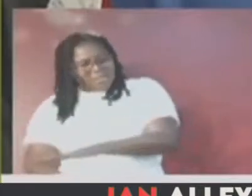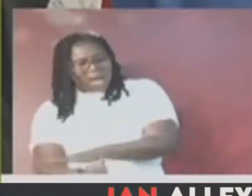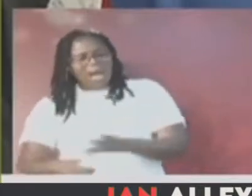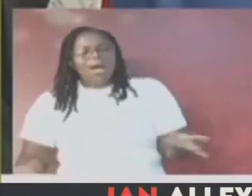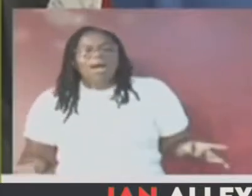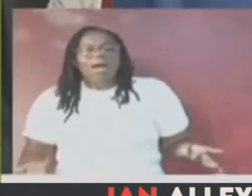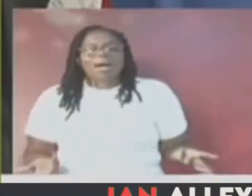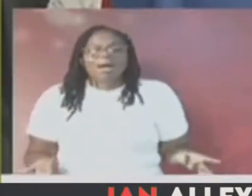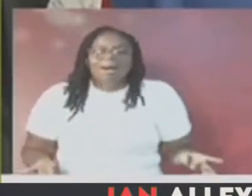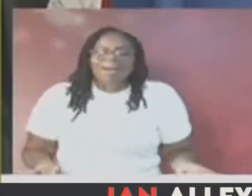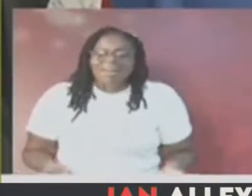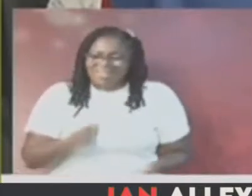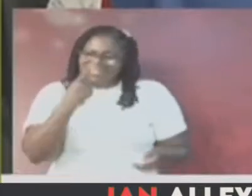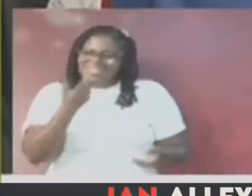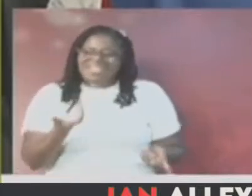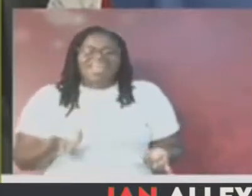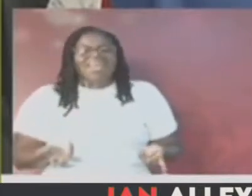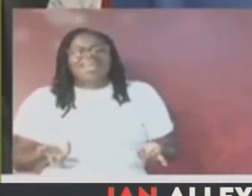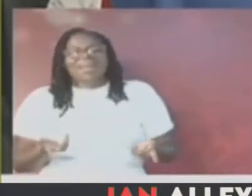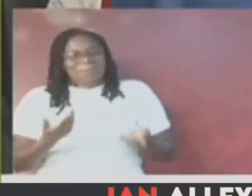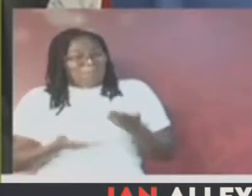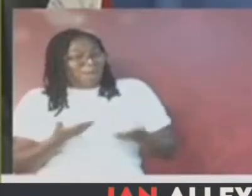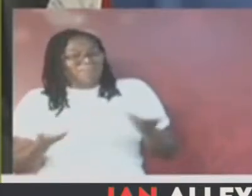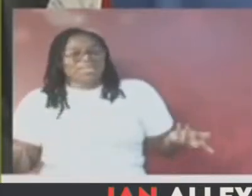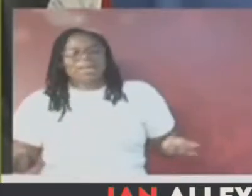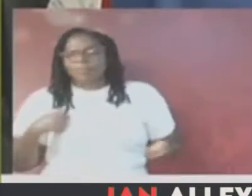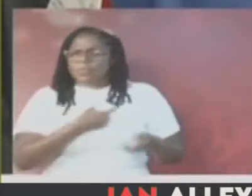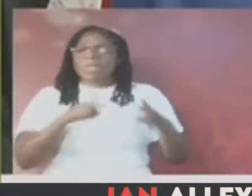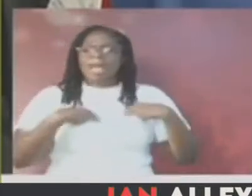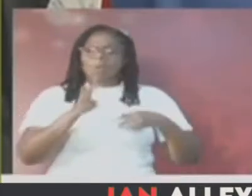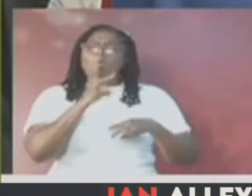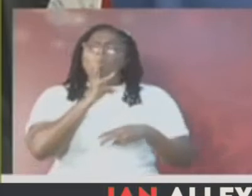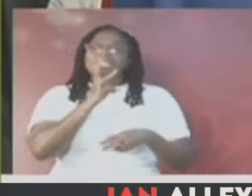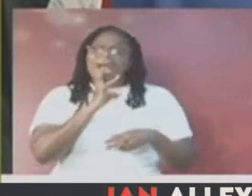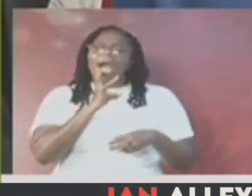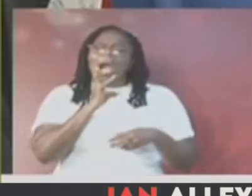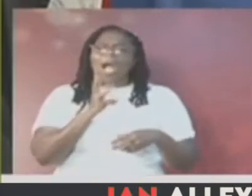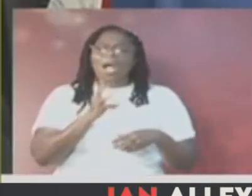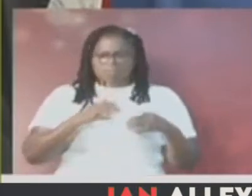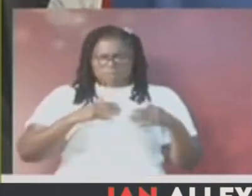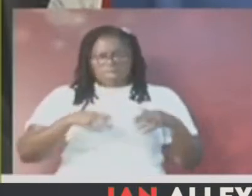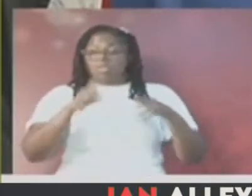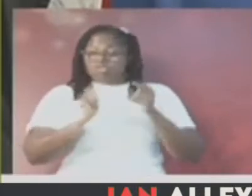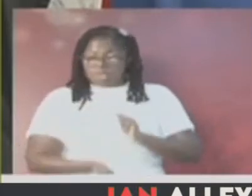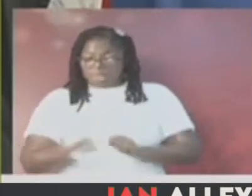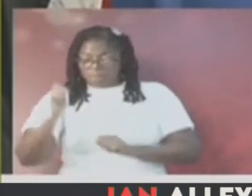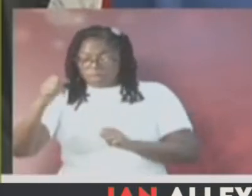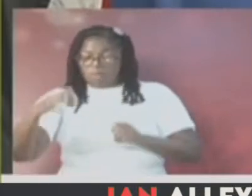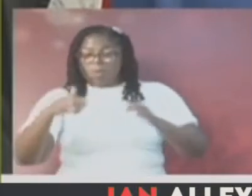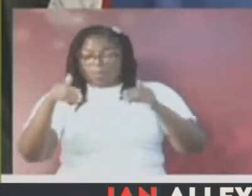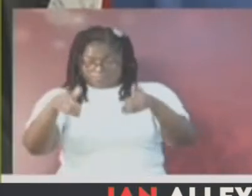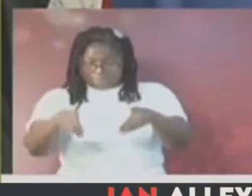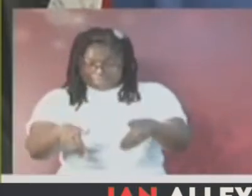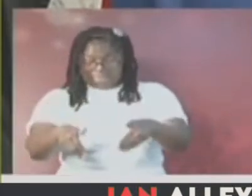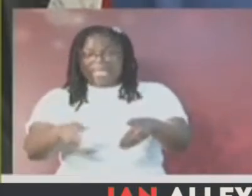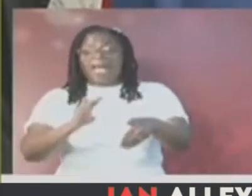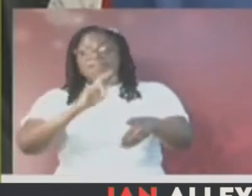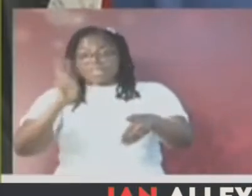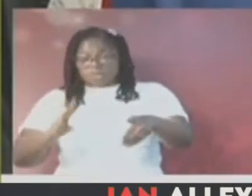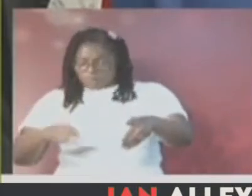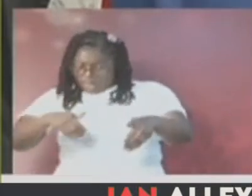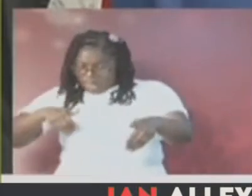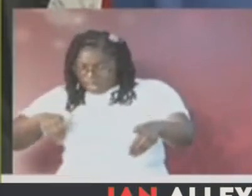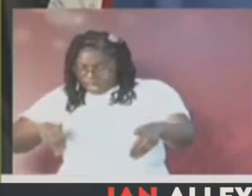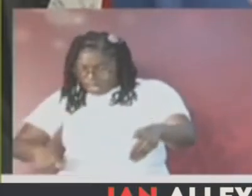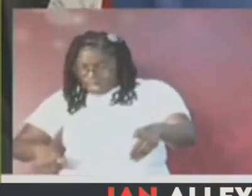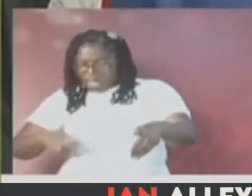water between us and Venezuela, and it is extremely difficult unless you have